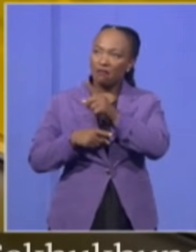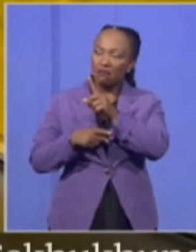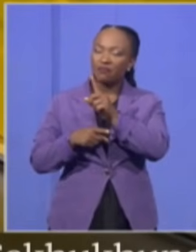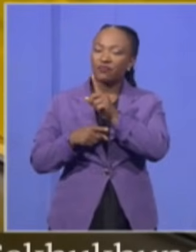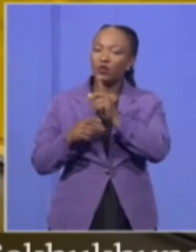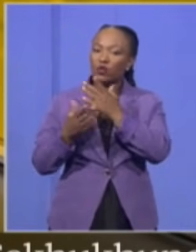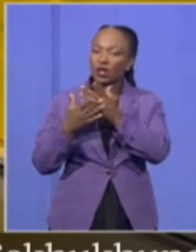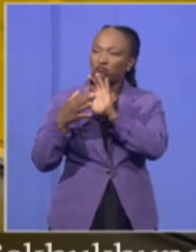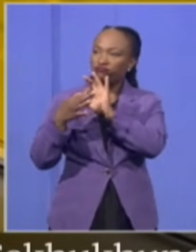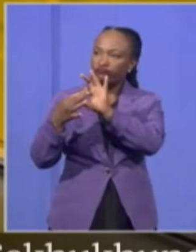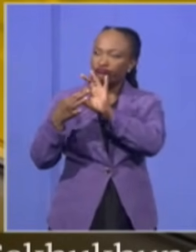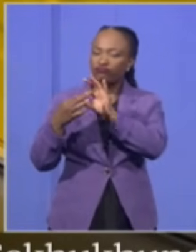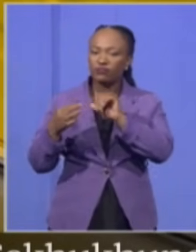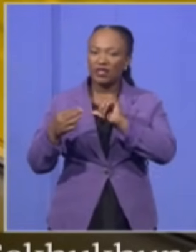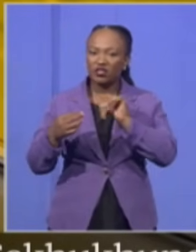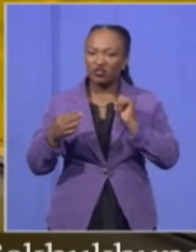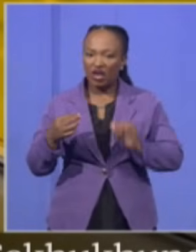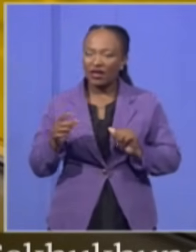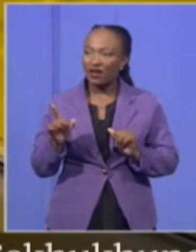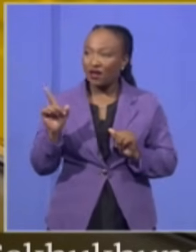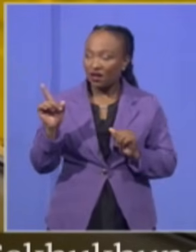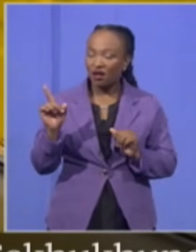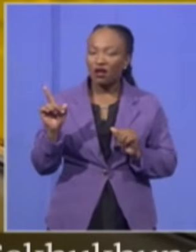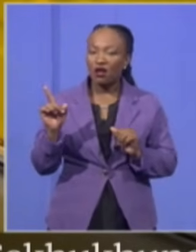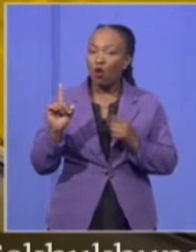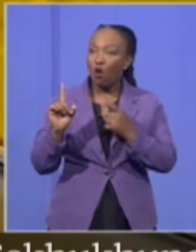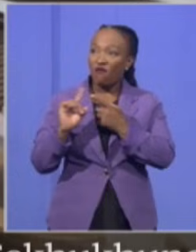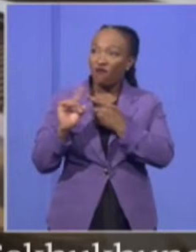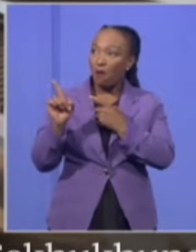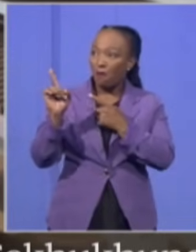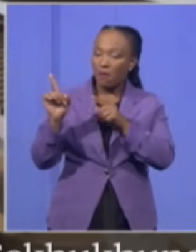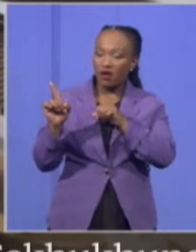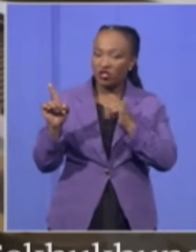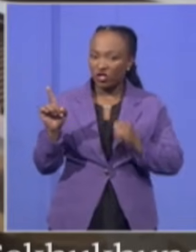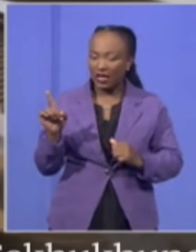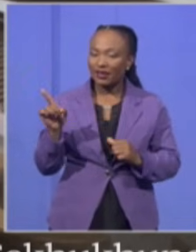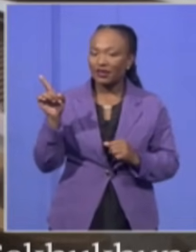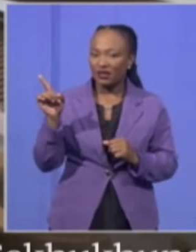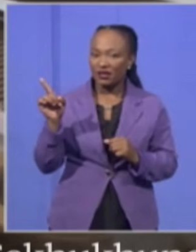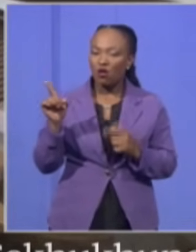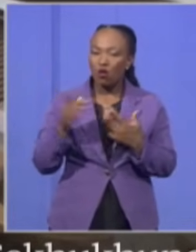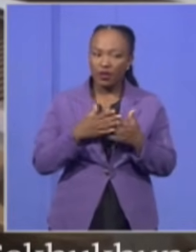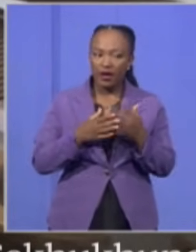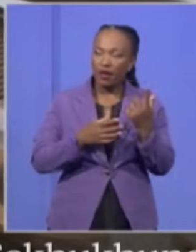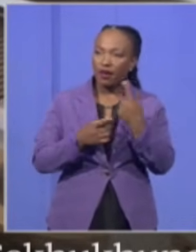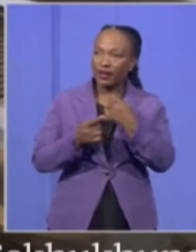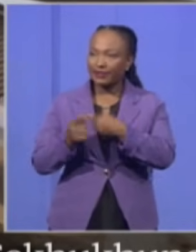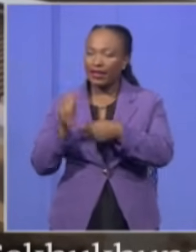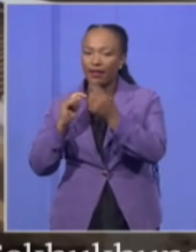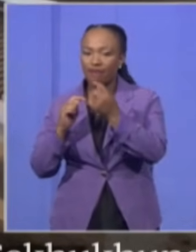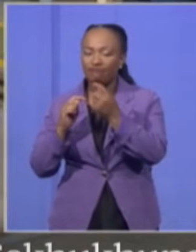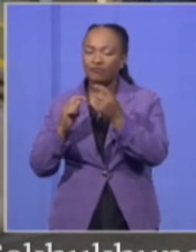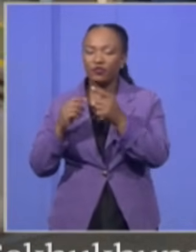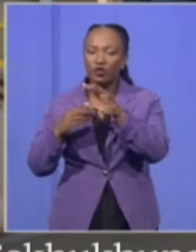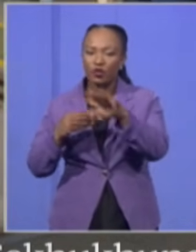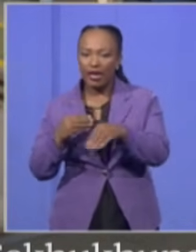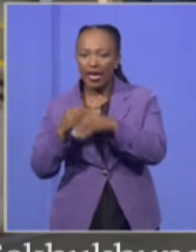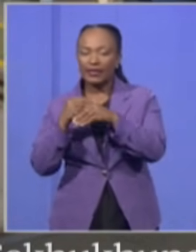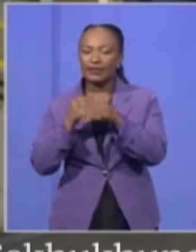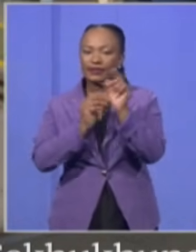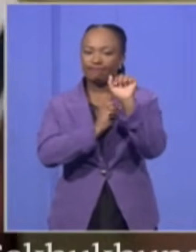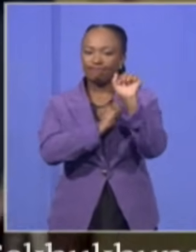with China or either be coming from China or be being shipped to China to be added as components to manufacture